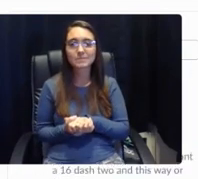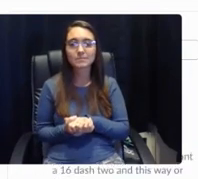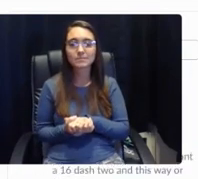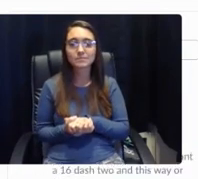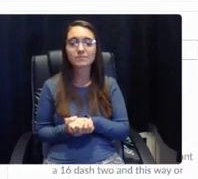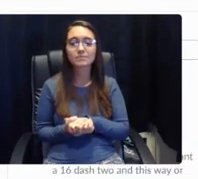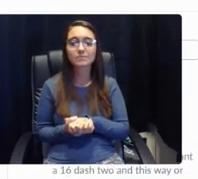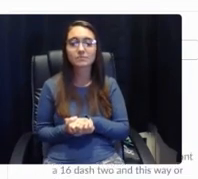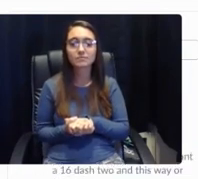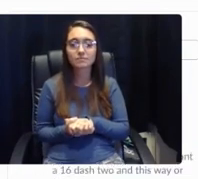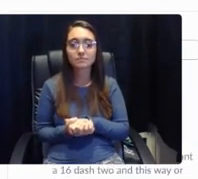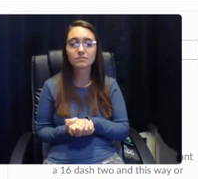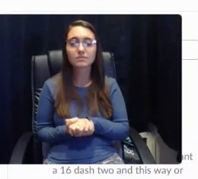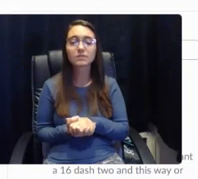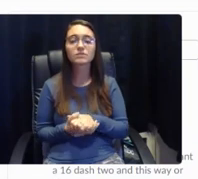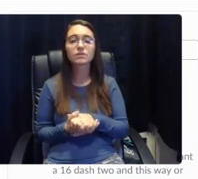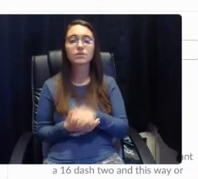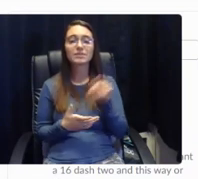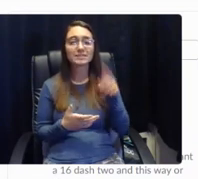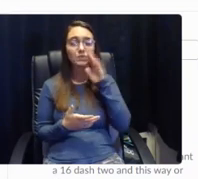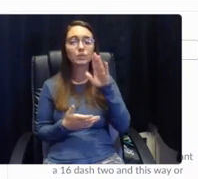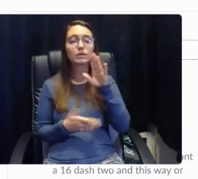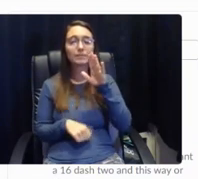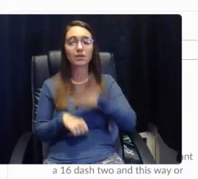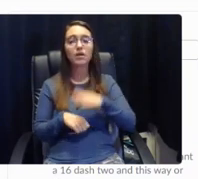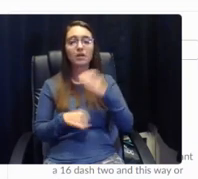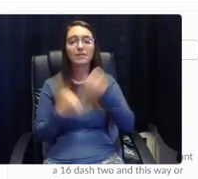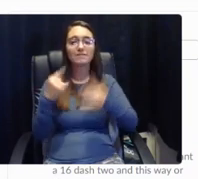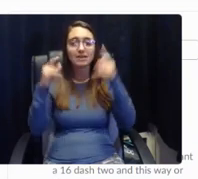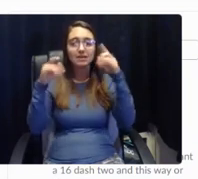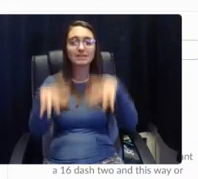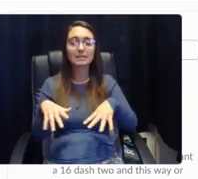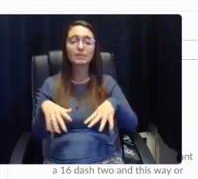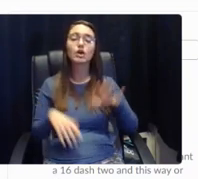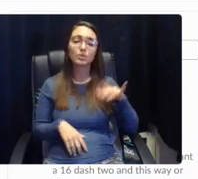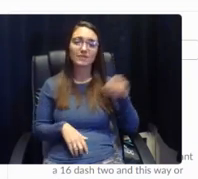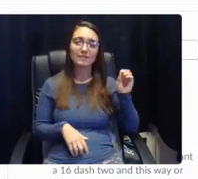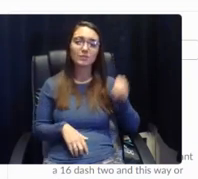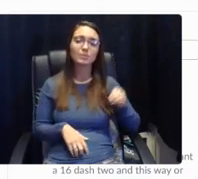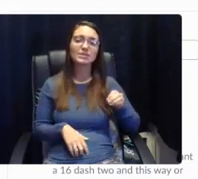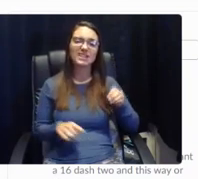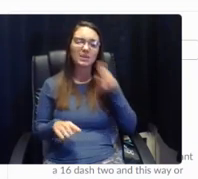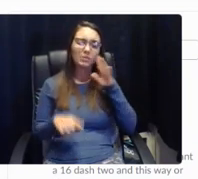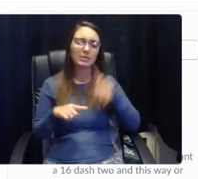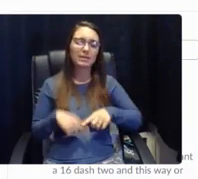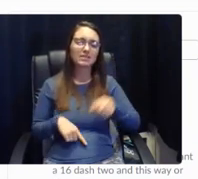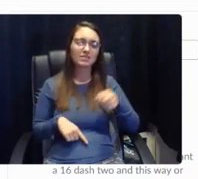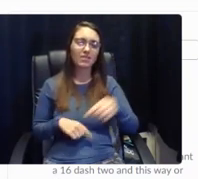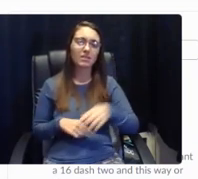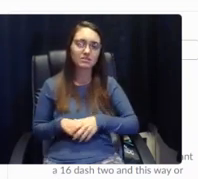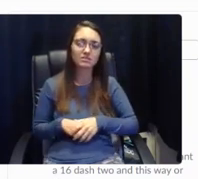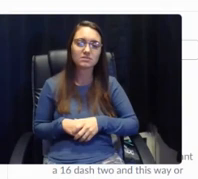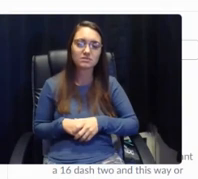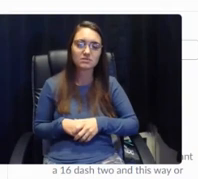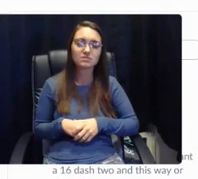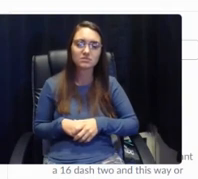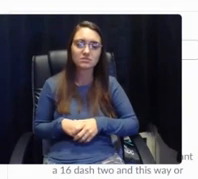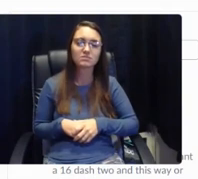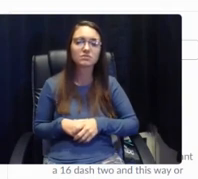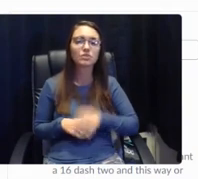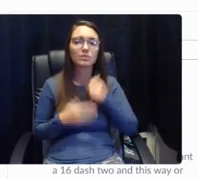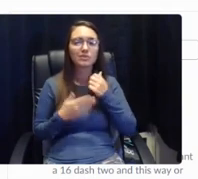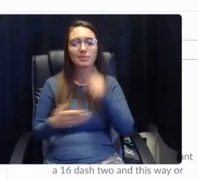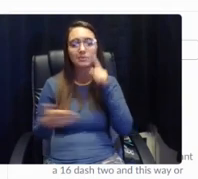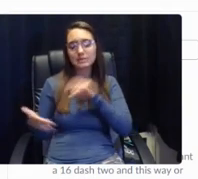be covered by final exam with 25% of the questions. And so that you can